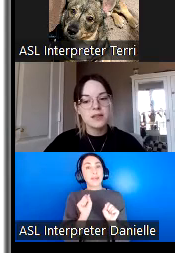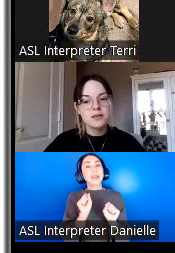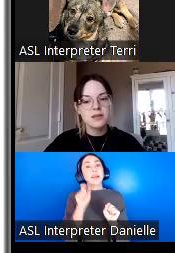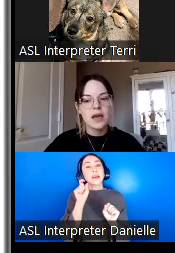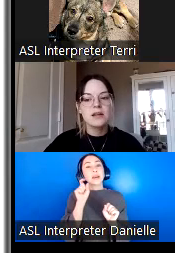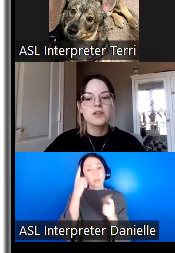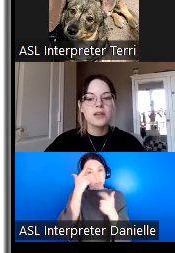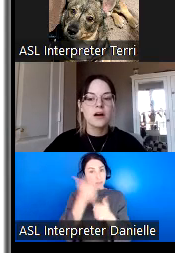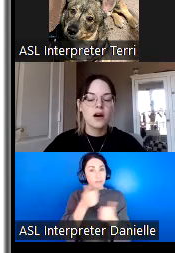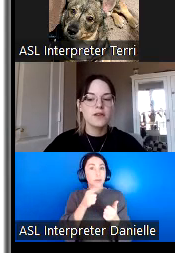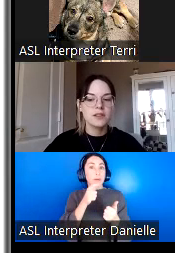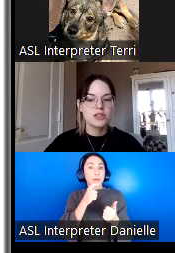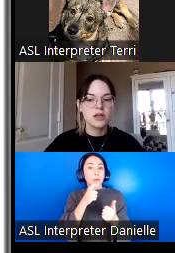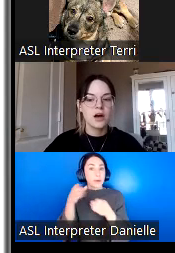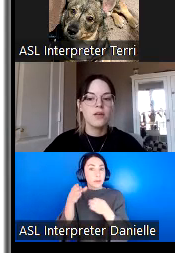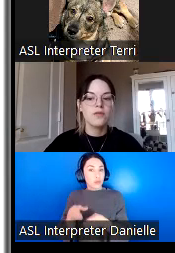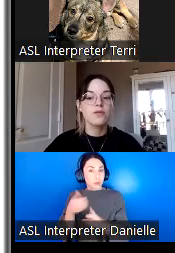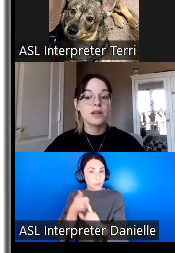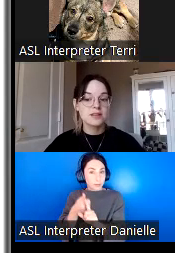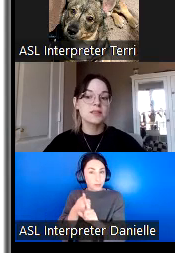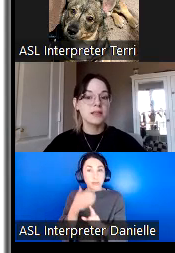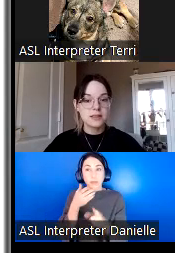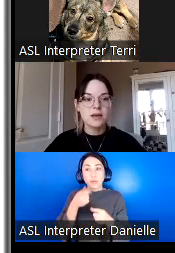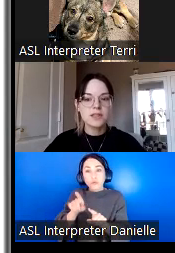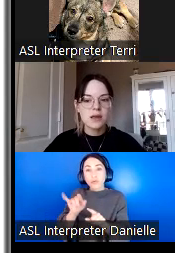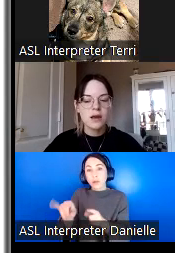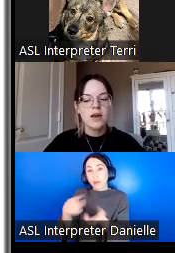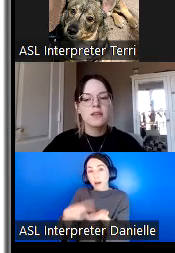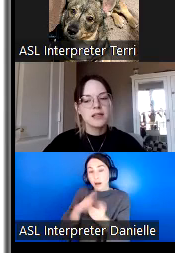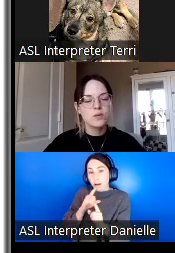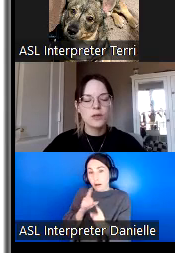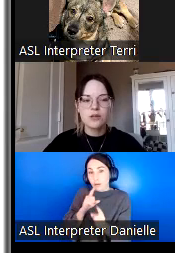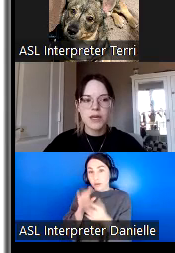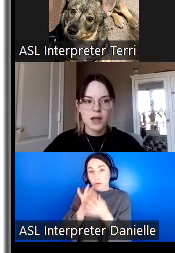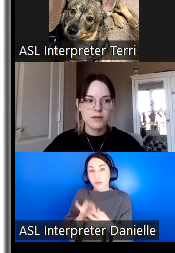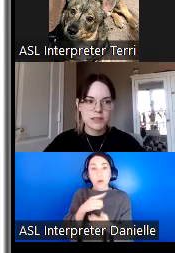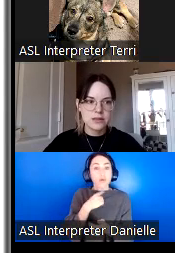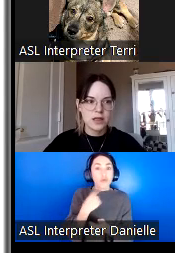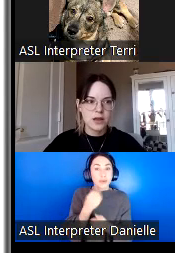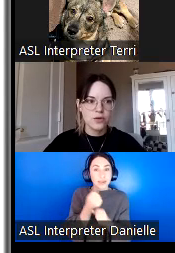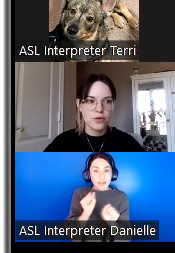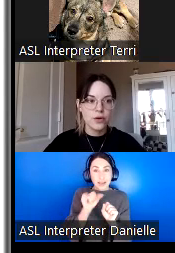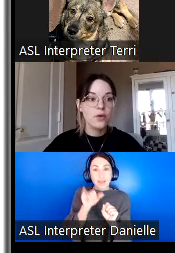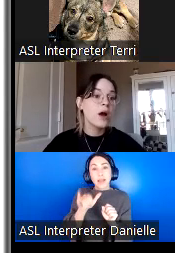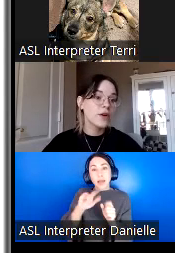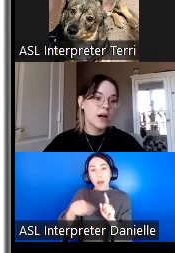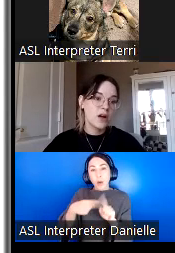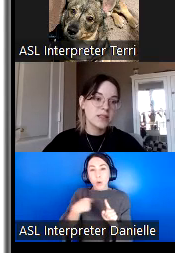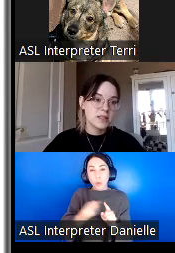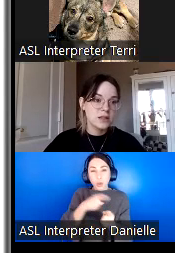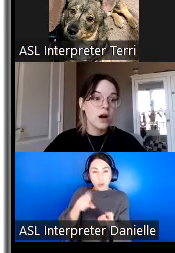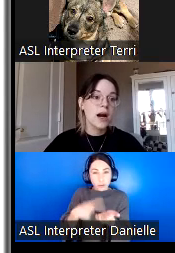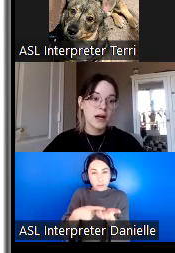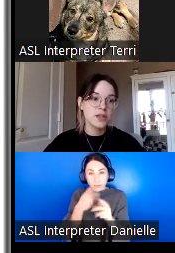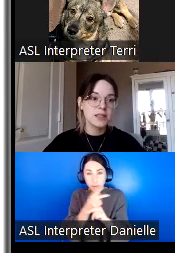individual basis. And during that conversation of risks and safety, that's when we should be kind of assessing whether or